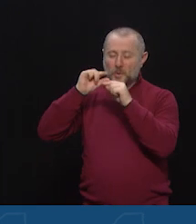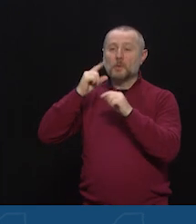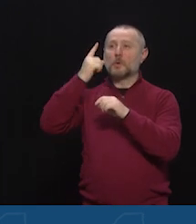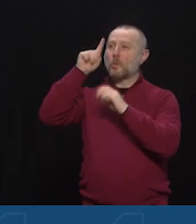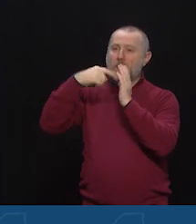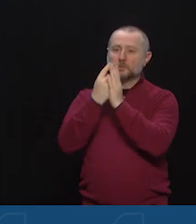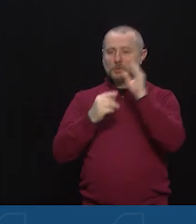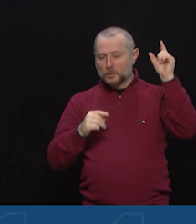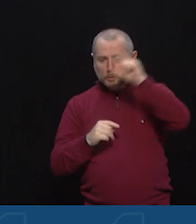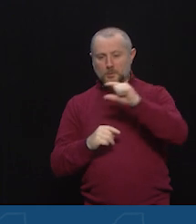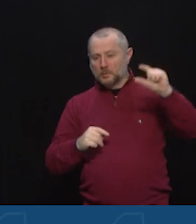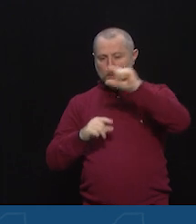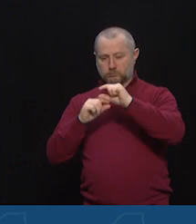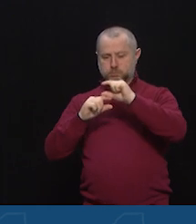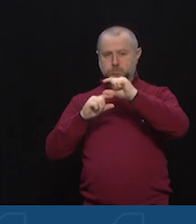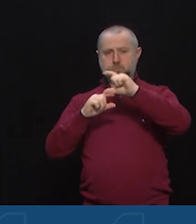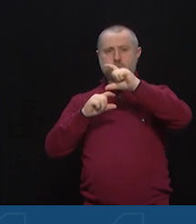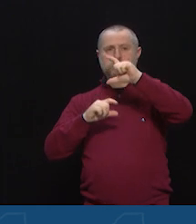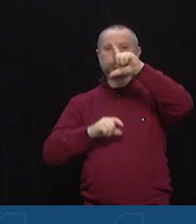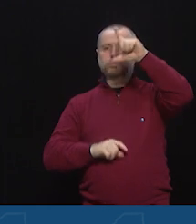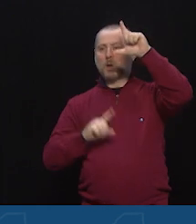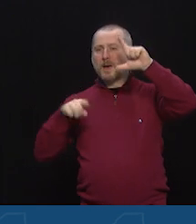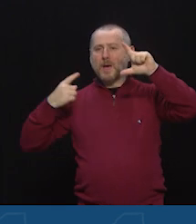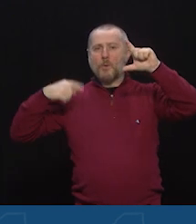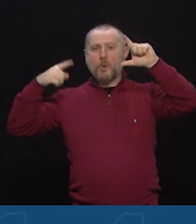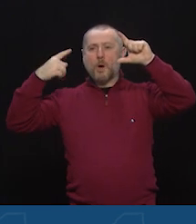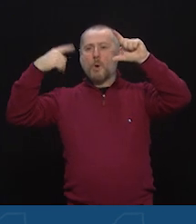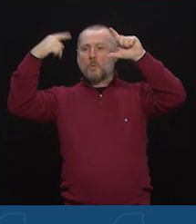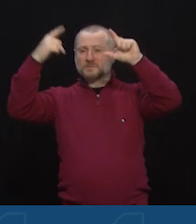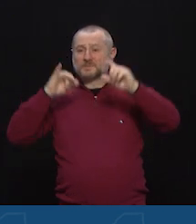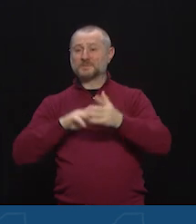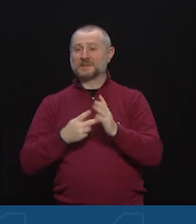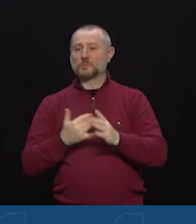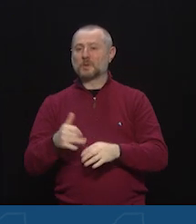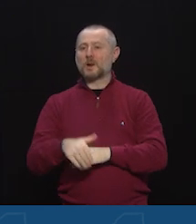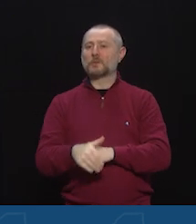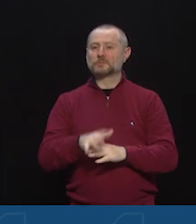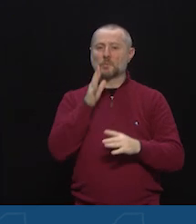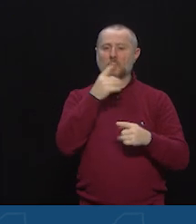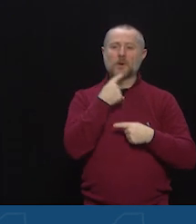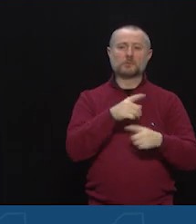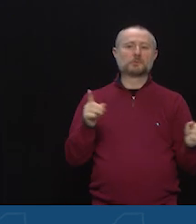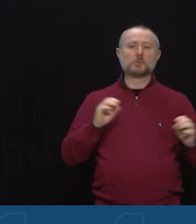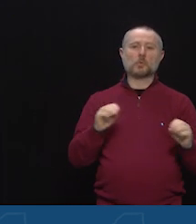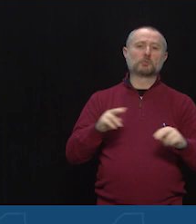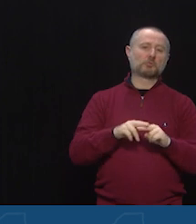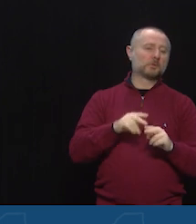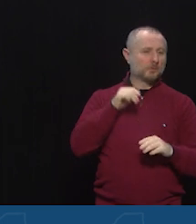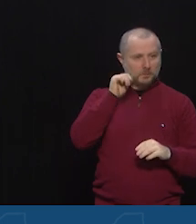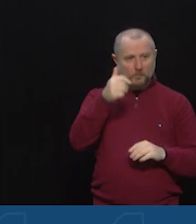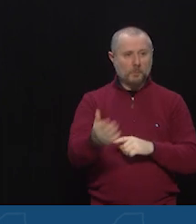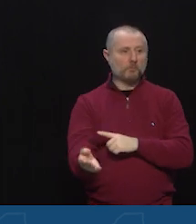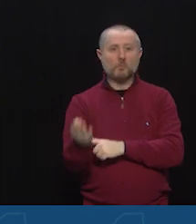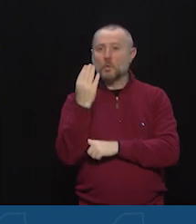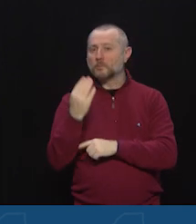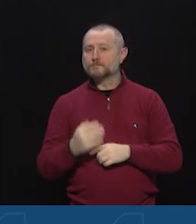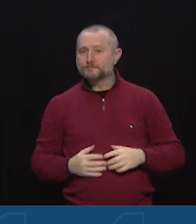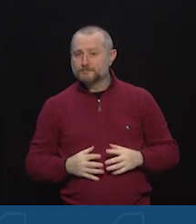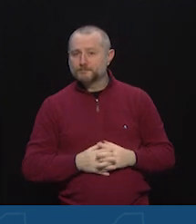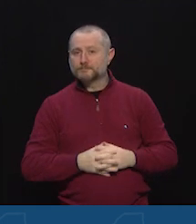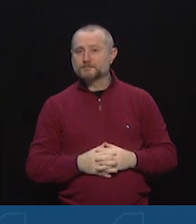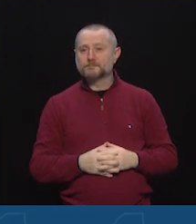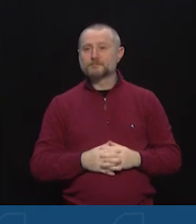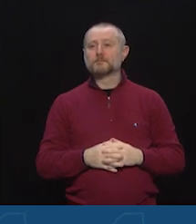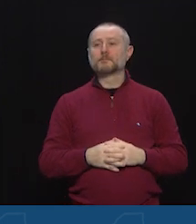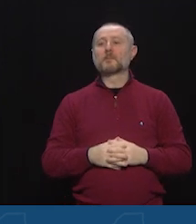we're, just so you know, in the middle of the night sometime, we're going to be suspending service, and there's probably not going to be service as of tomorrow morning. My colleague